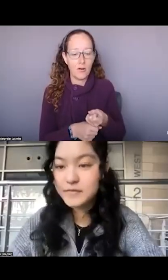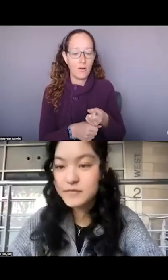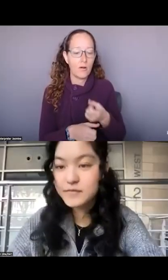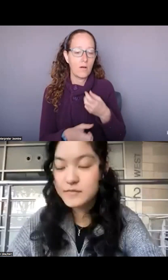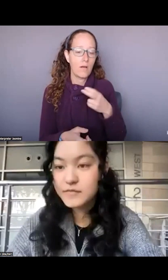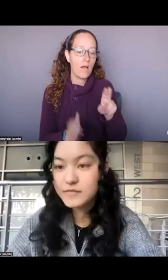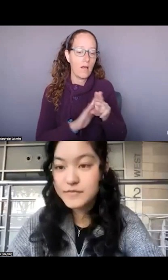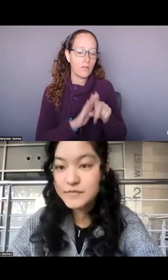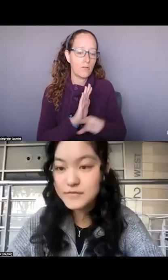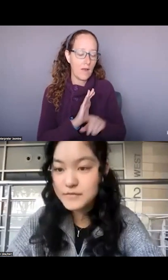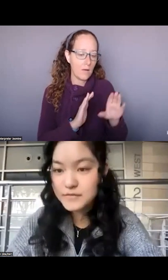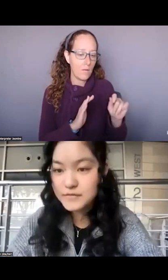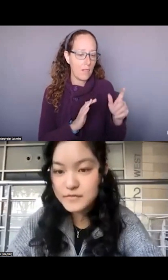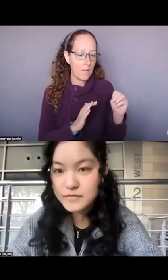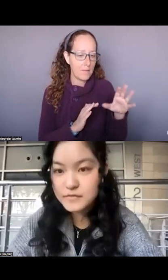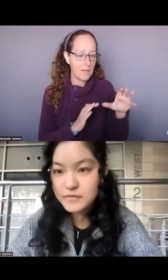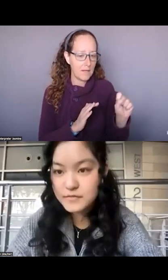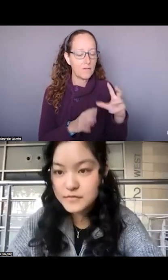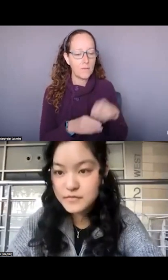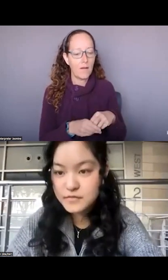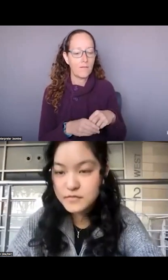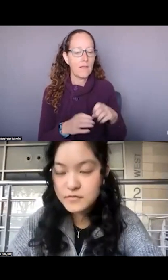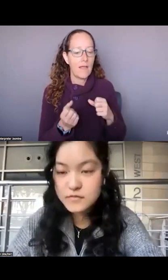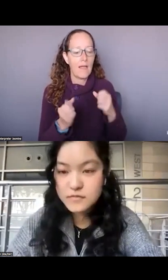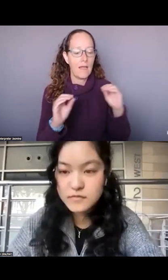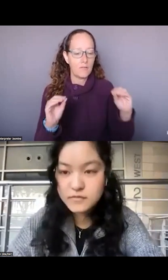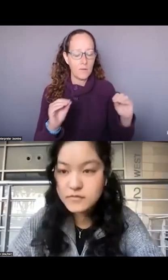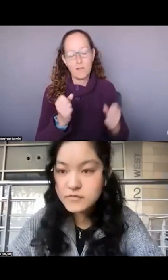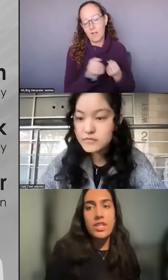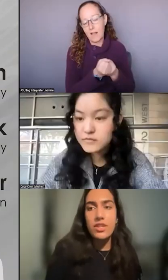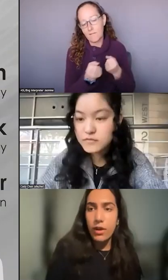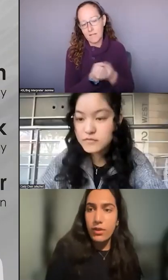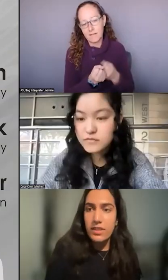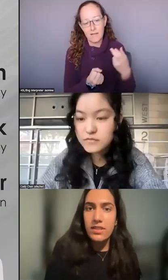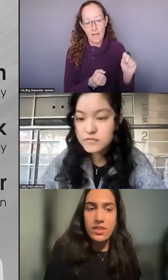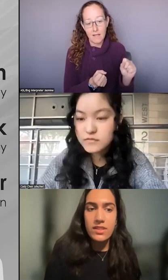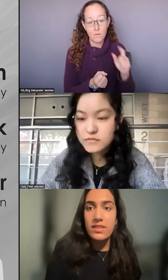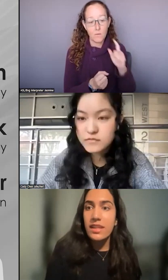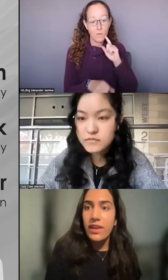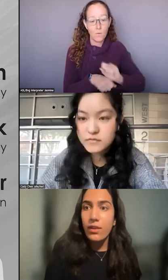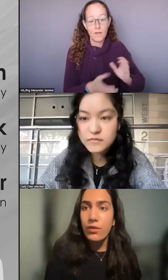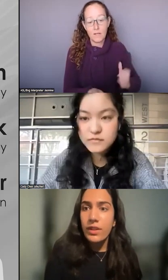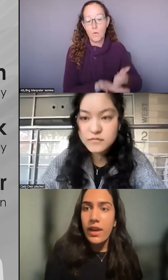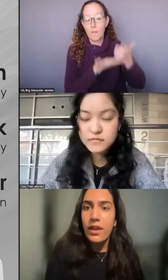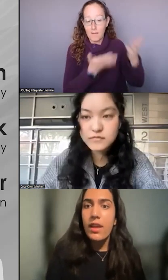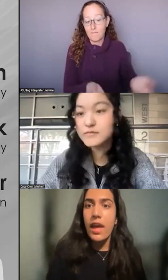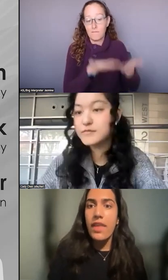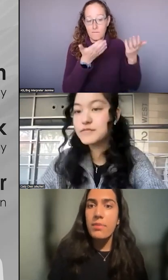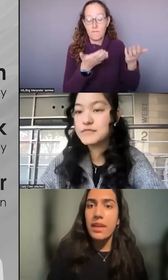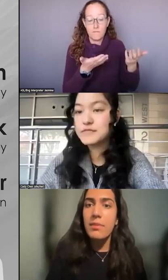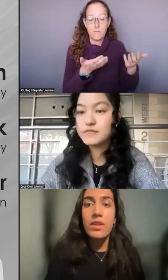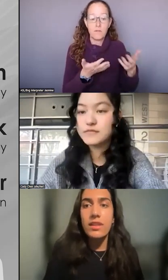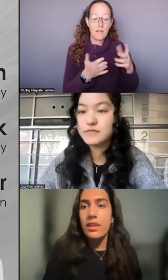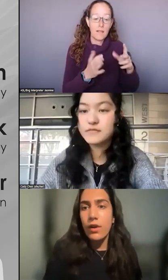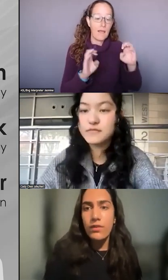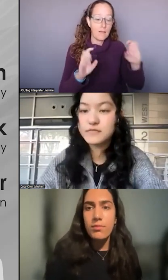in education advocacy in high school, working to uplift youth voices into conversations on education policy decisions in the state of California, and then